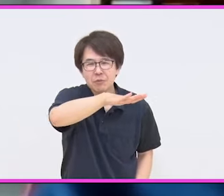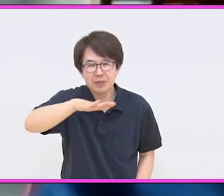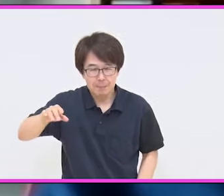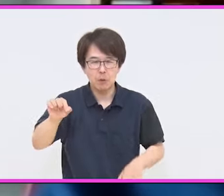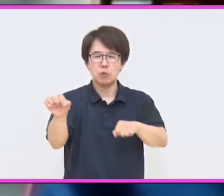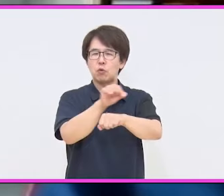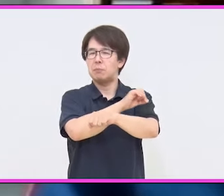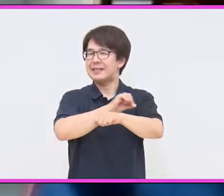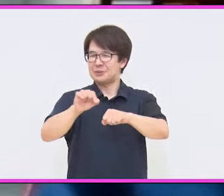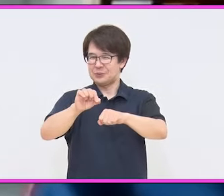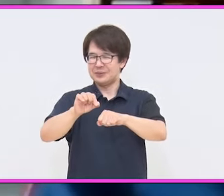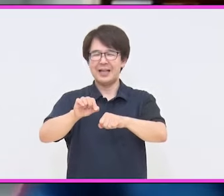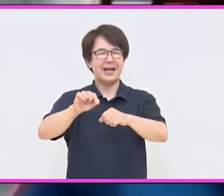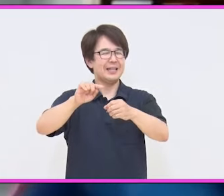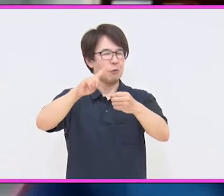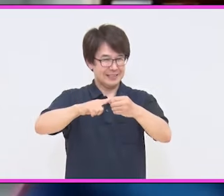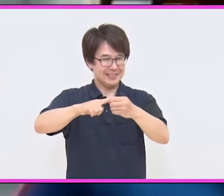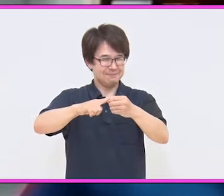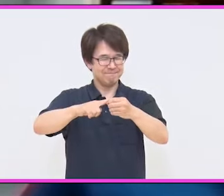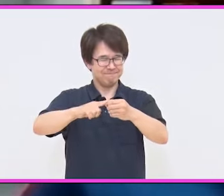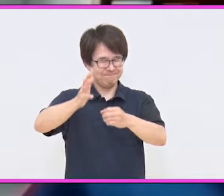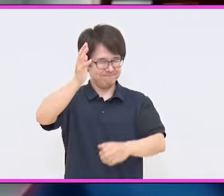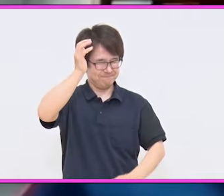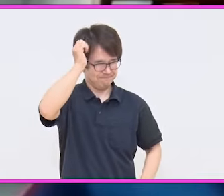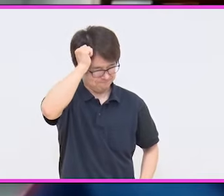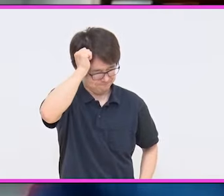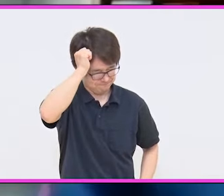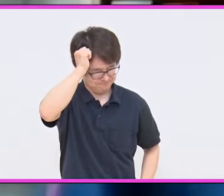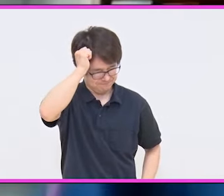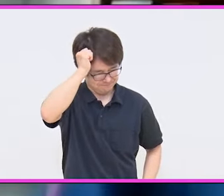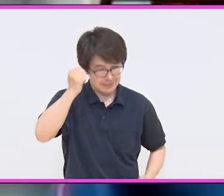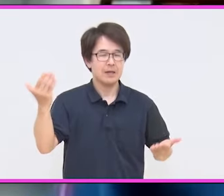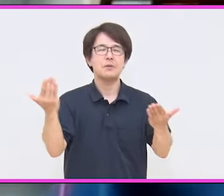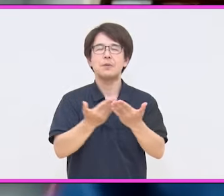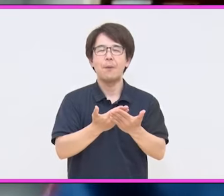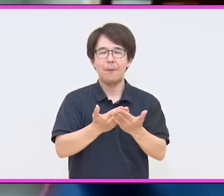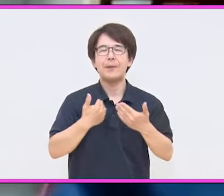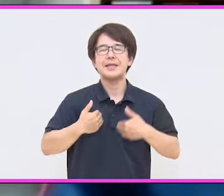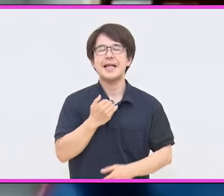for the Japanese people and for everybody who participates.